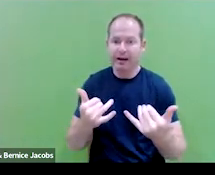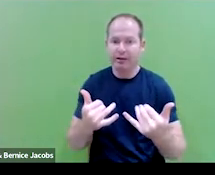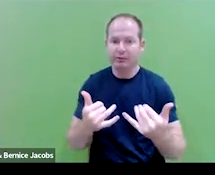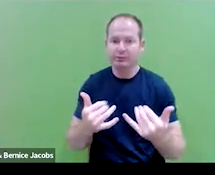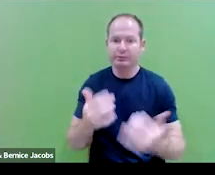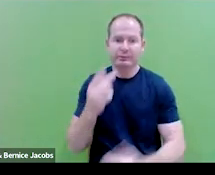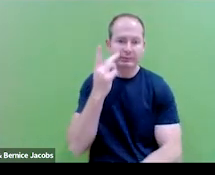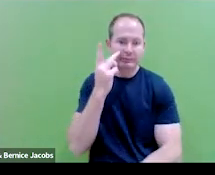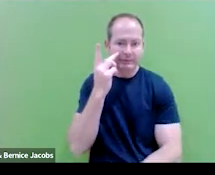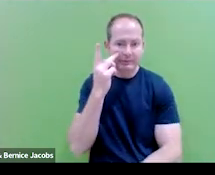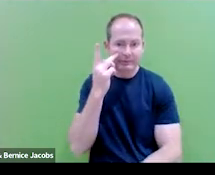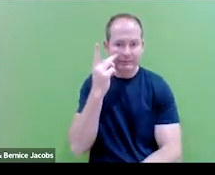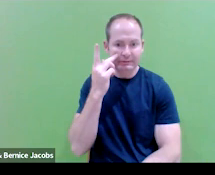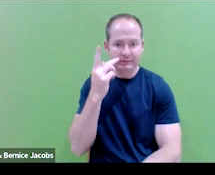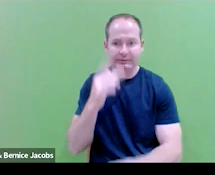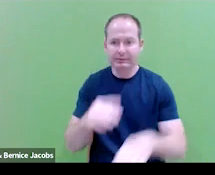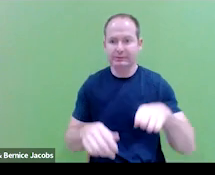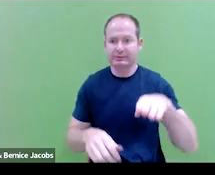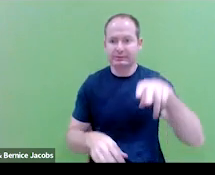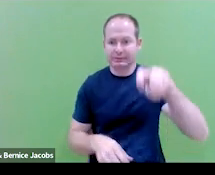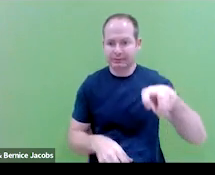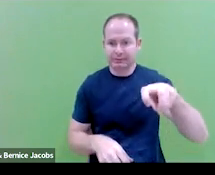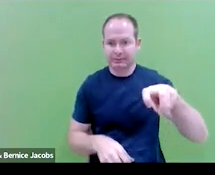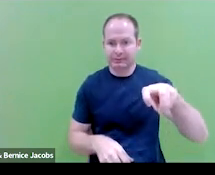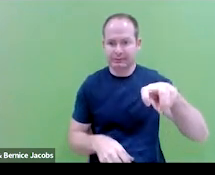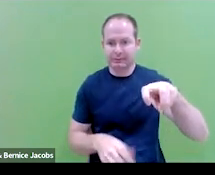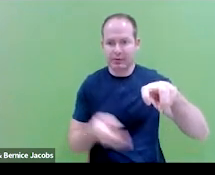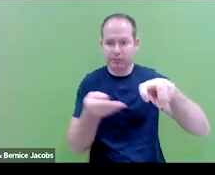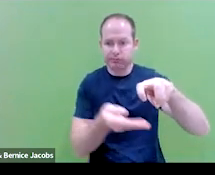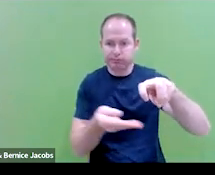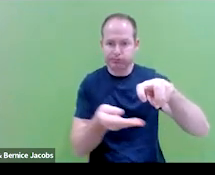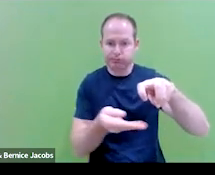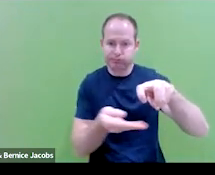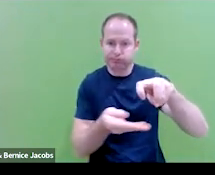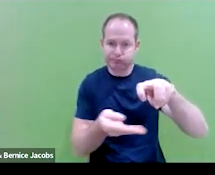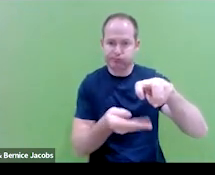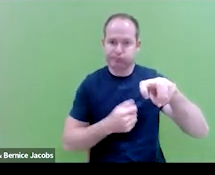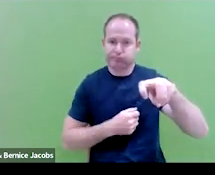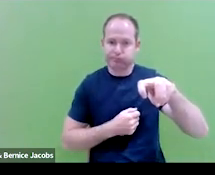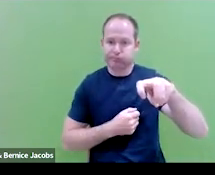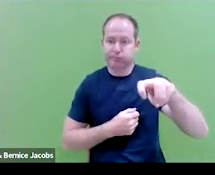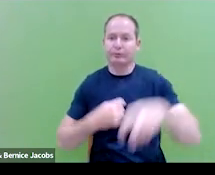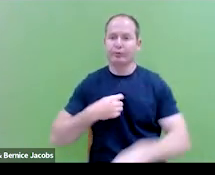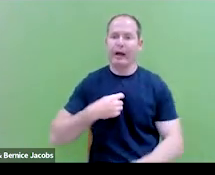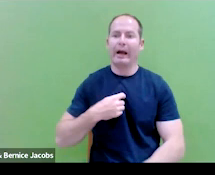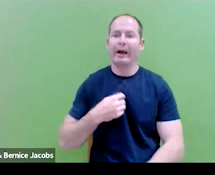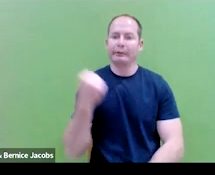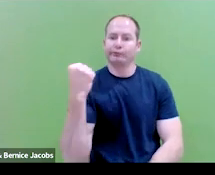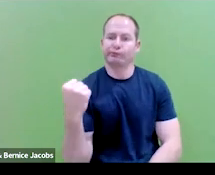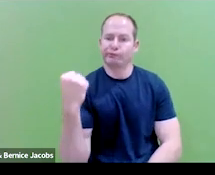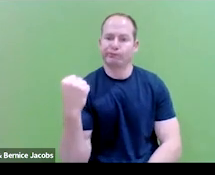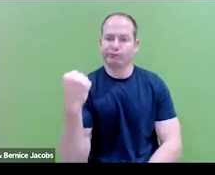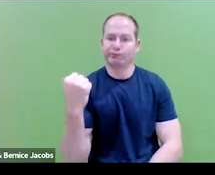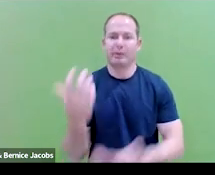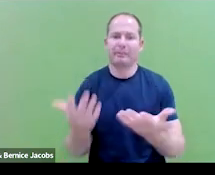where somebody's sitting in the seat on the plane. And so I'm quite short. Well, I'm probably just average,